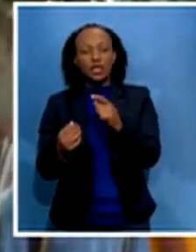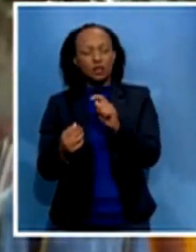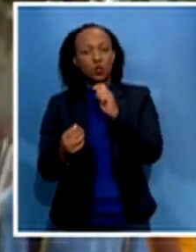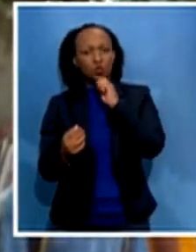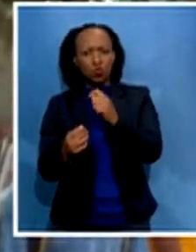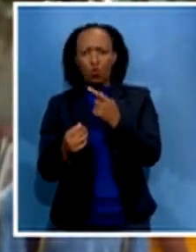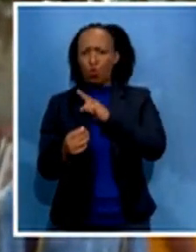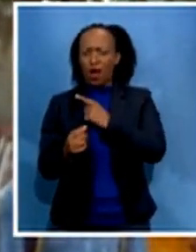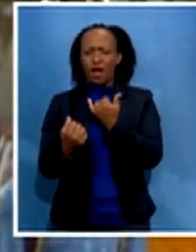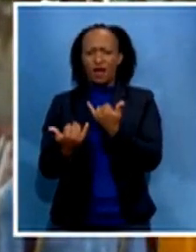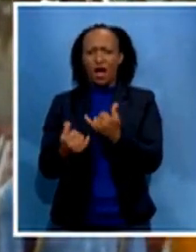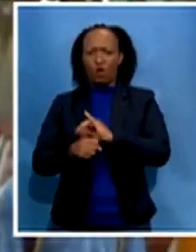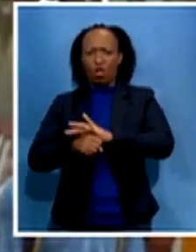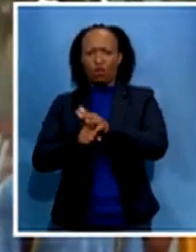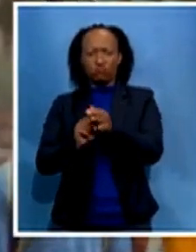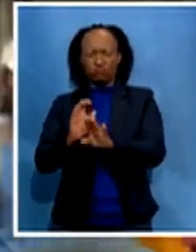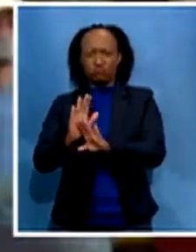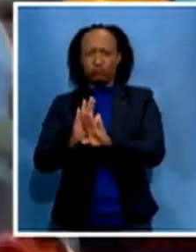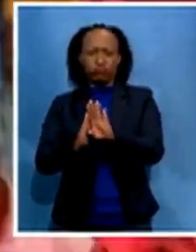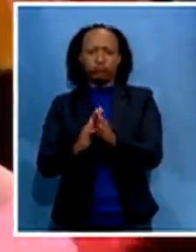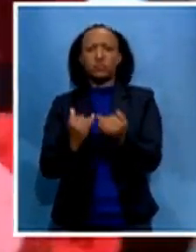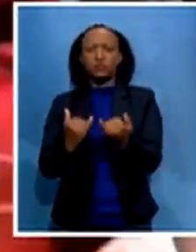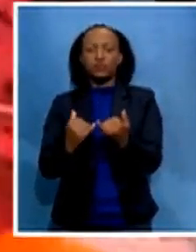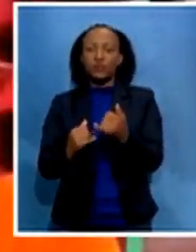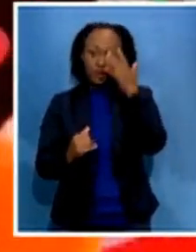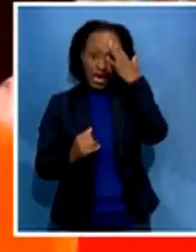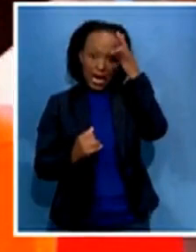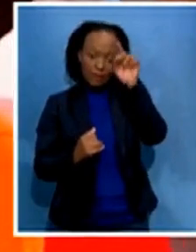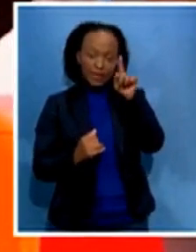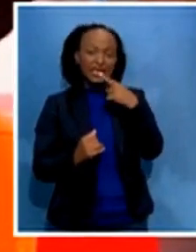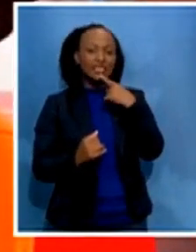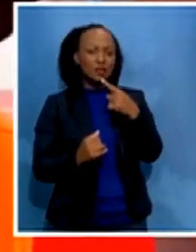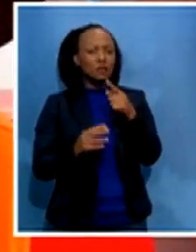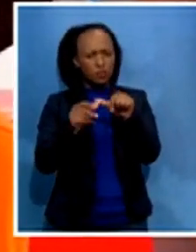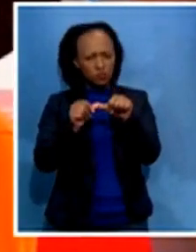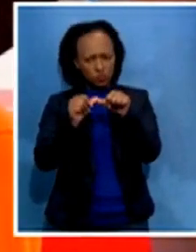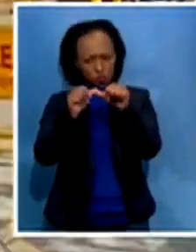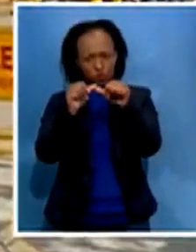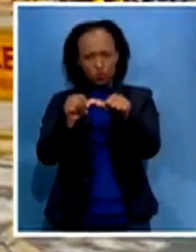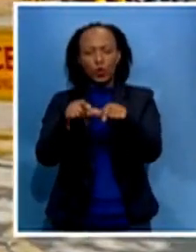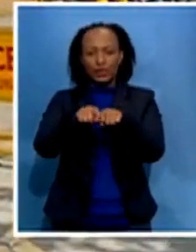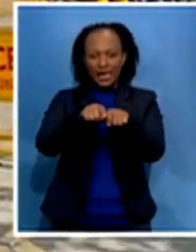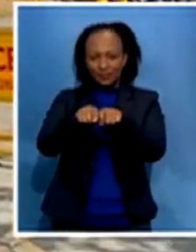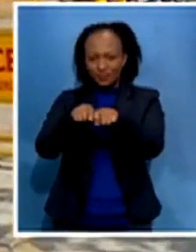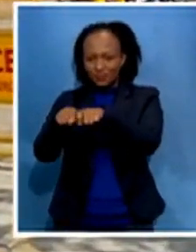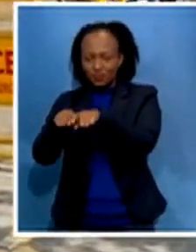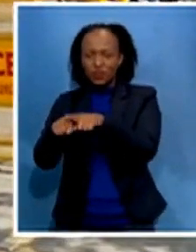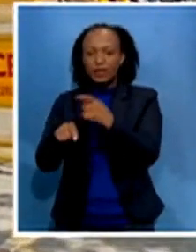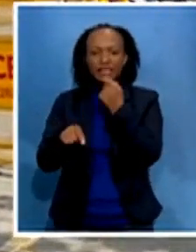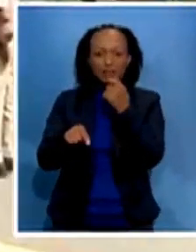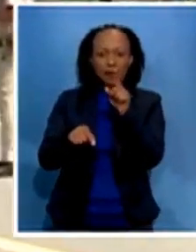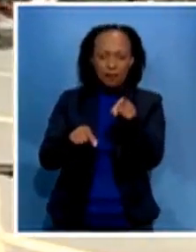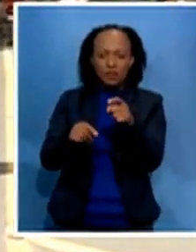the virus. The government says states must continue to rigorously test, treat and track cases. Restrictions have already been placed in